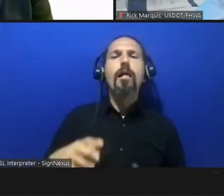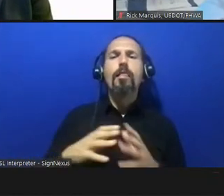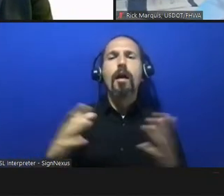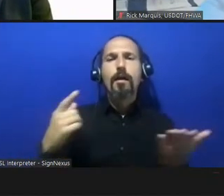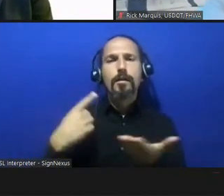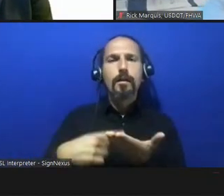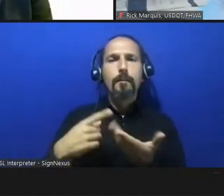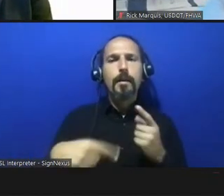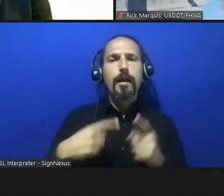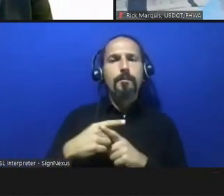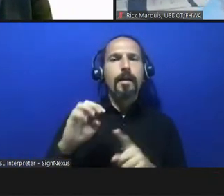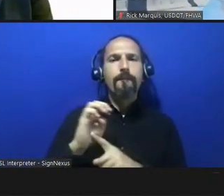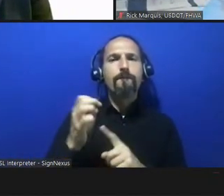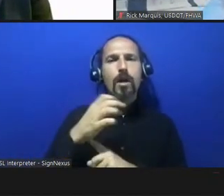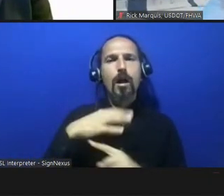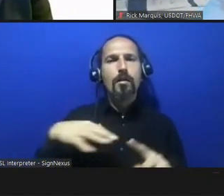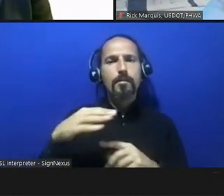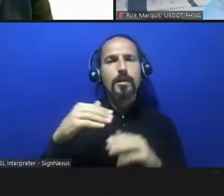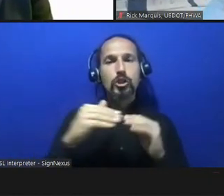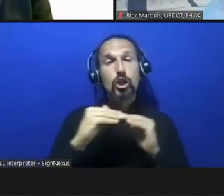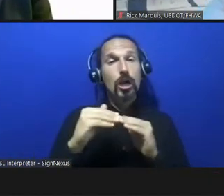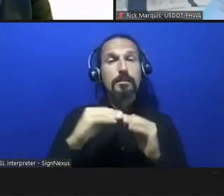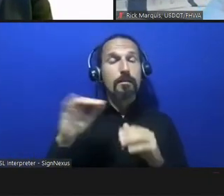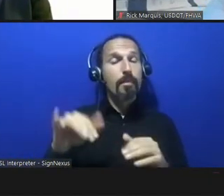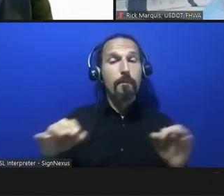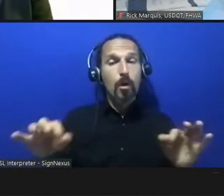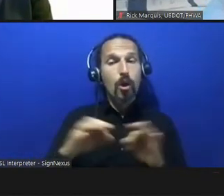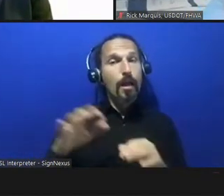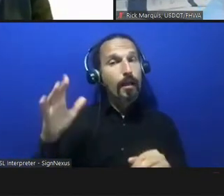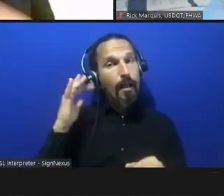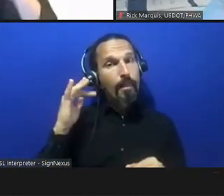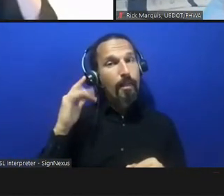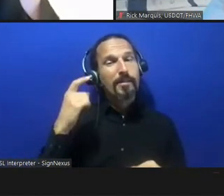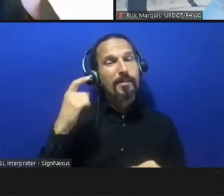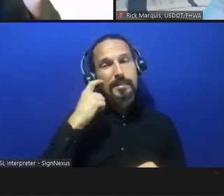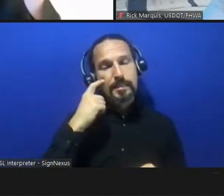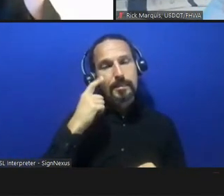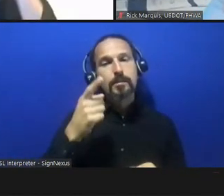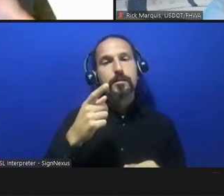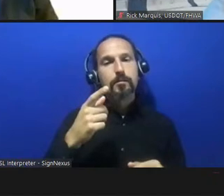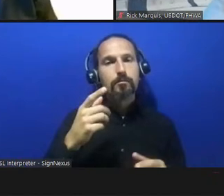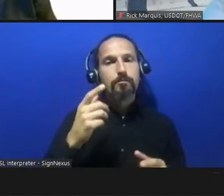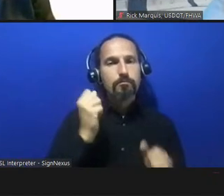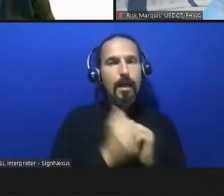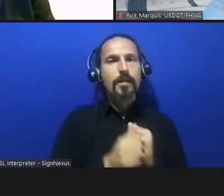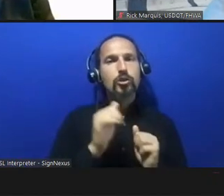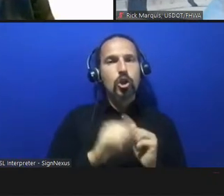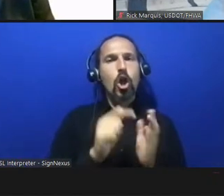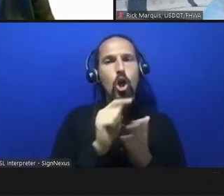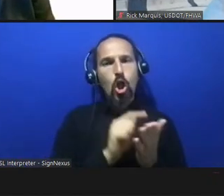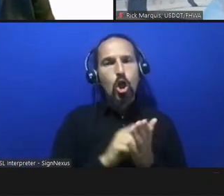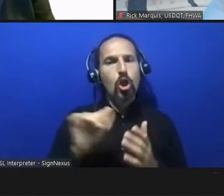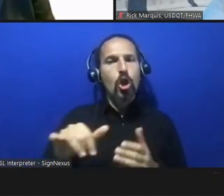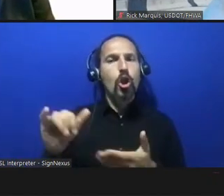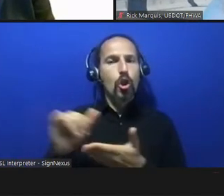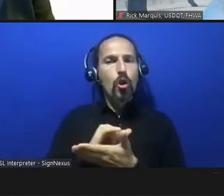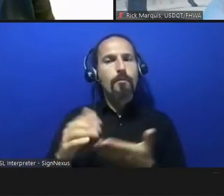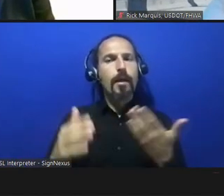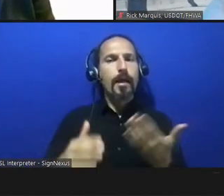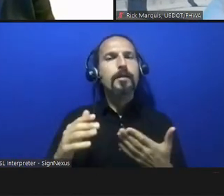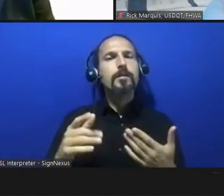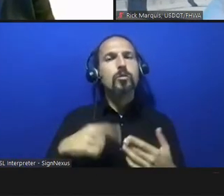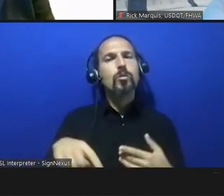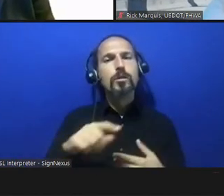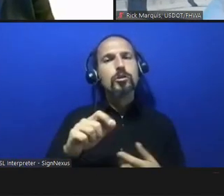about environmental justice which is certainly important uh california just uh enacted a law which perhaps in the future new york will as well uh where we're